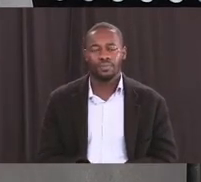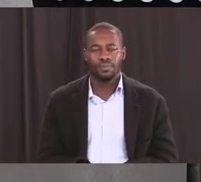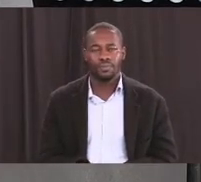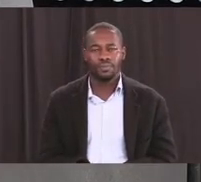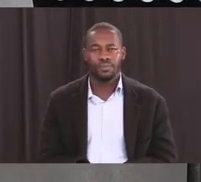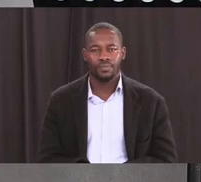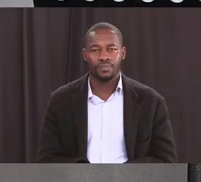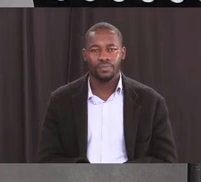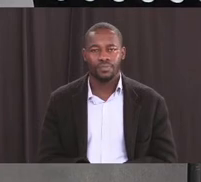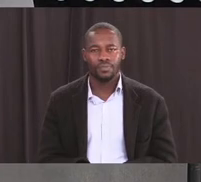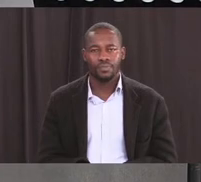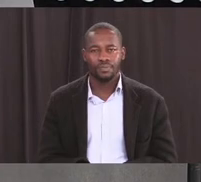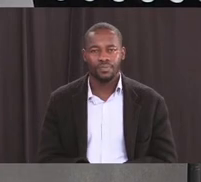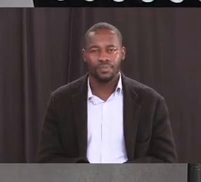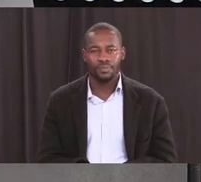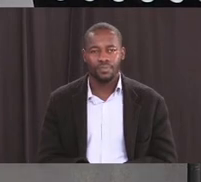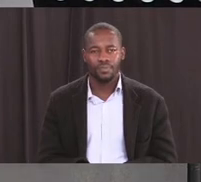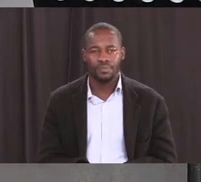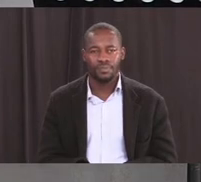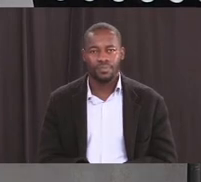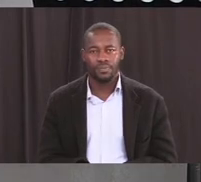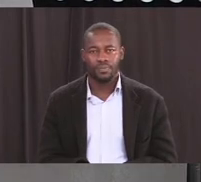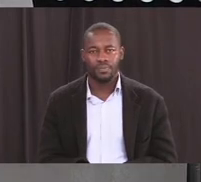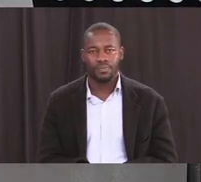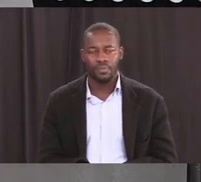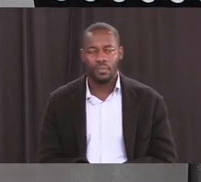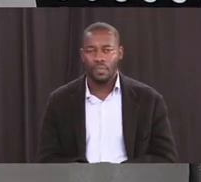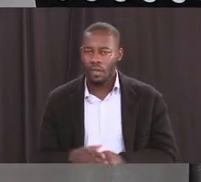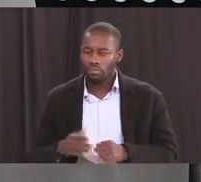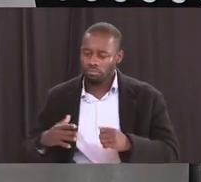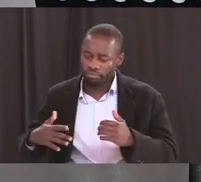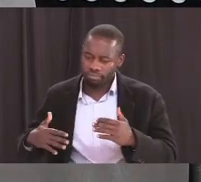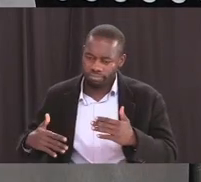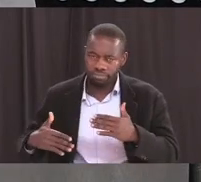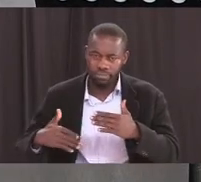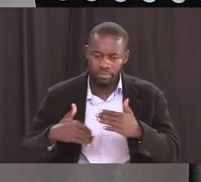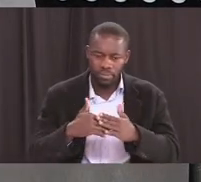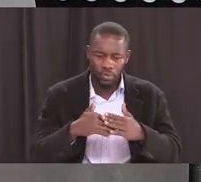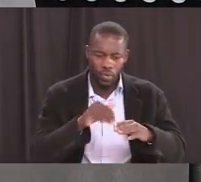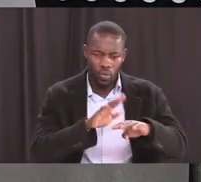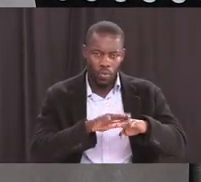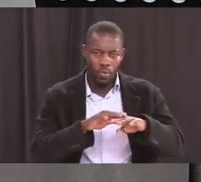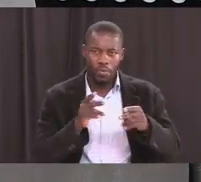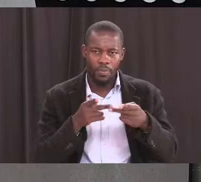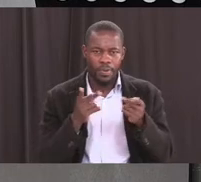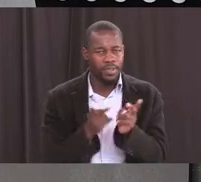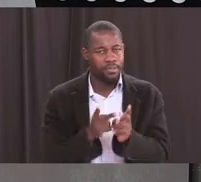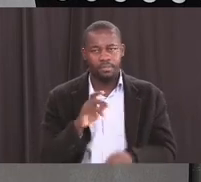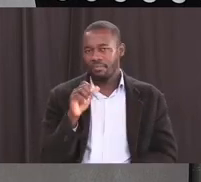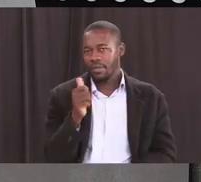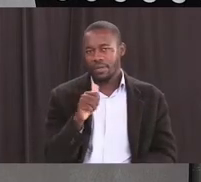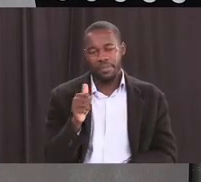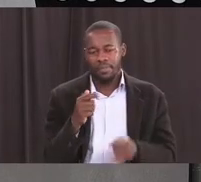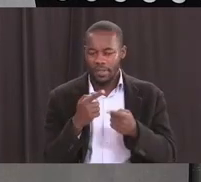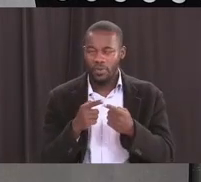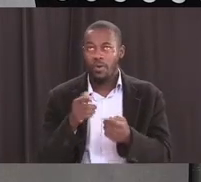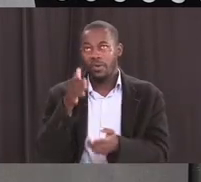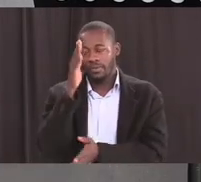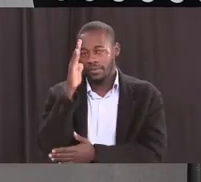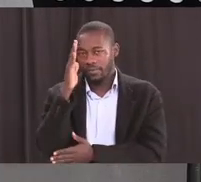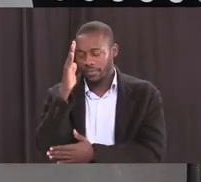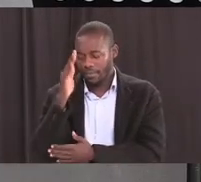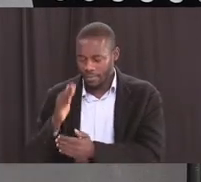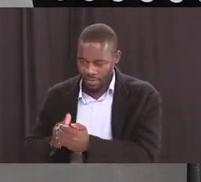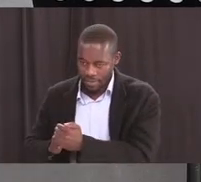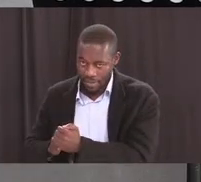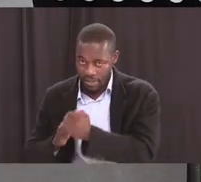Although you haven't reached where God is taking you, He is still in control and directing your steps. He is putting people in